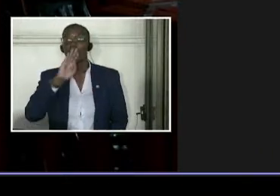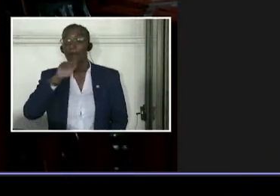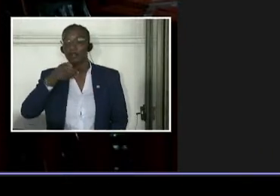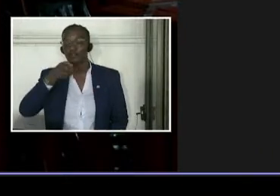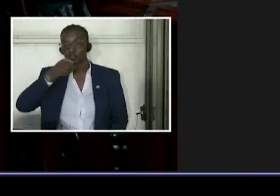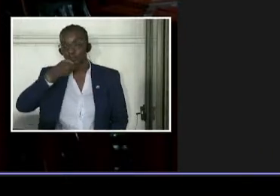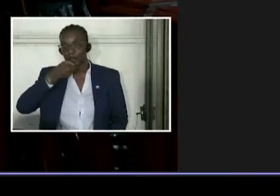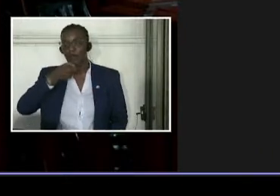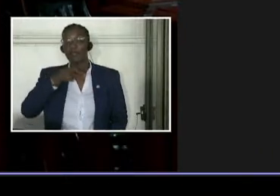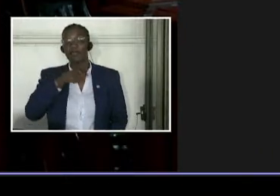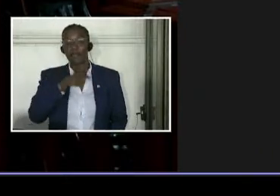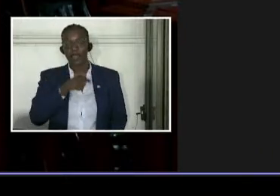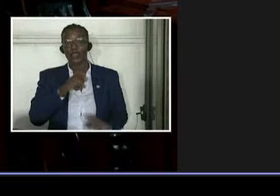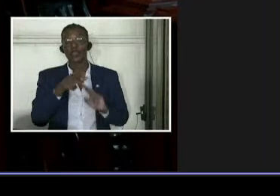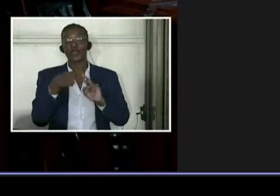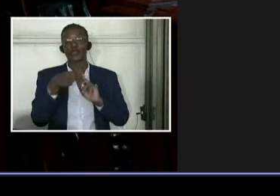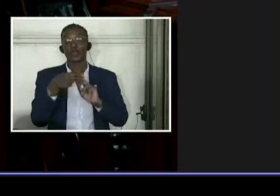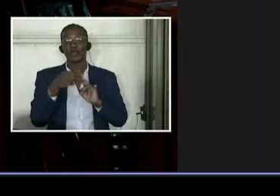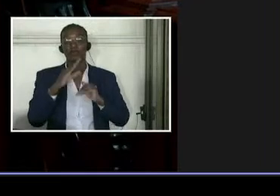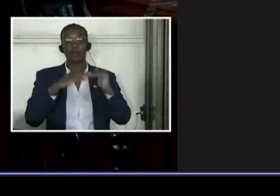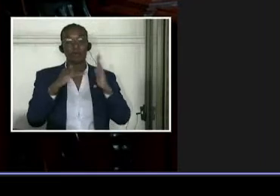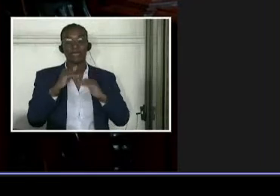that we have built is